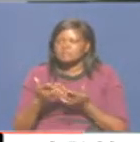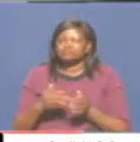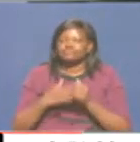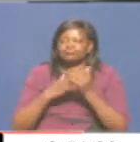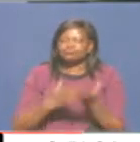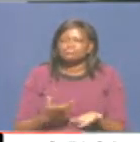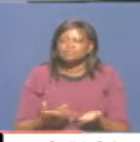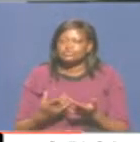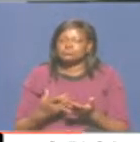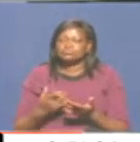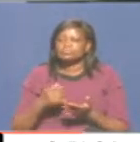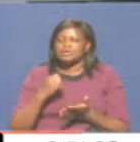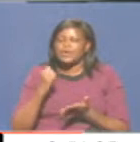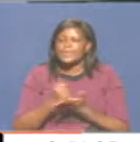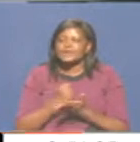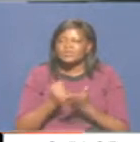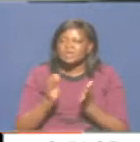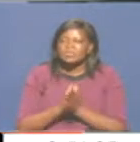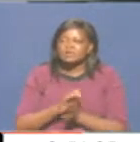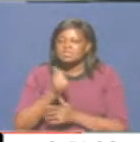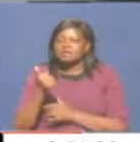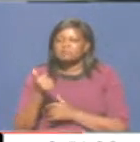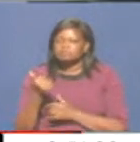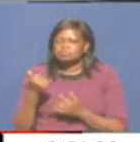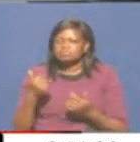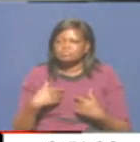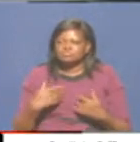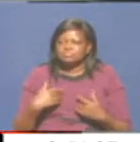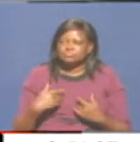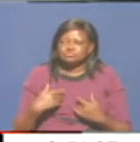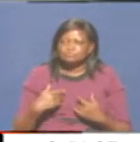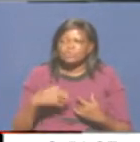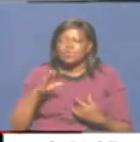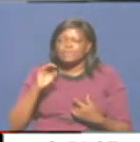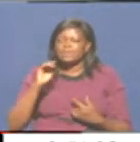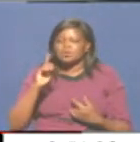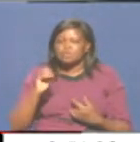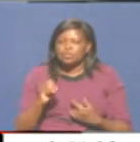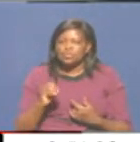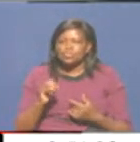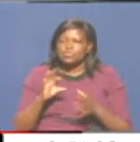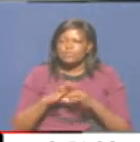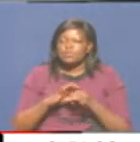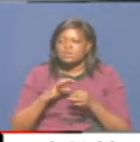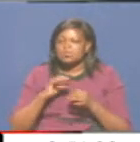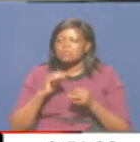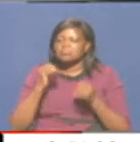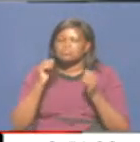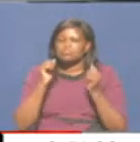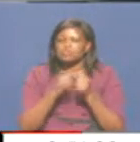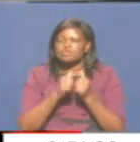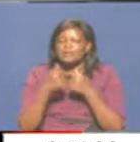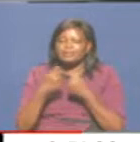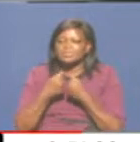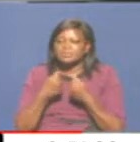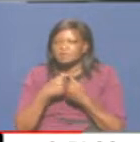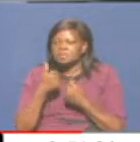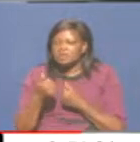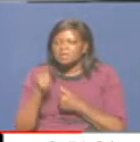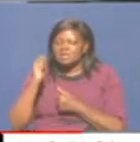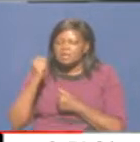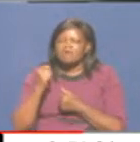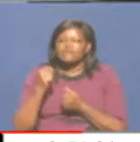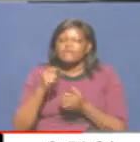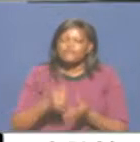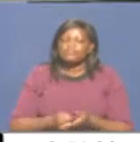Posta Rangers. And Ulinzi Stars taking on Bidco United, among other matches. Now to other matters, the Kenya Volleyball